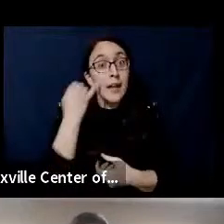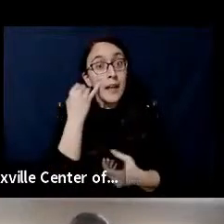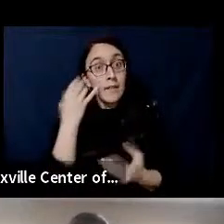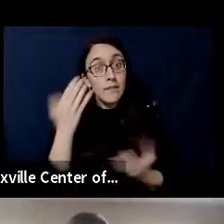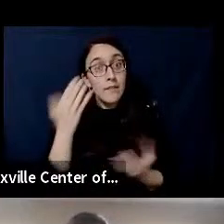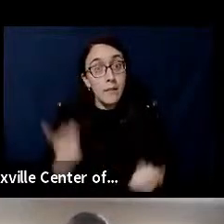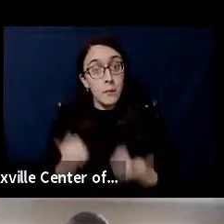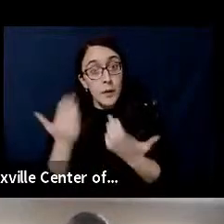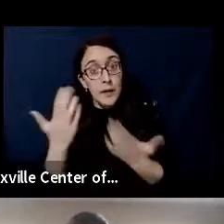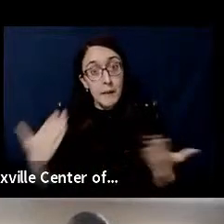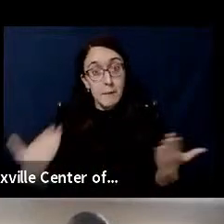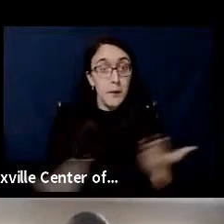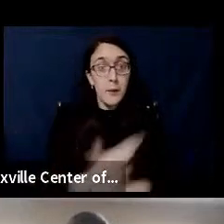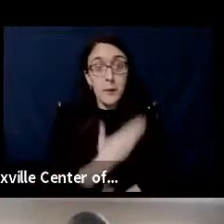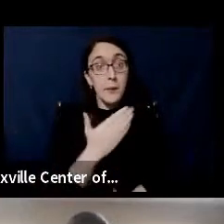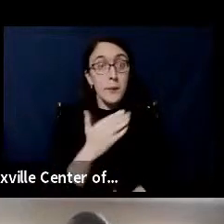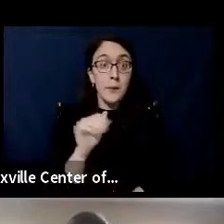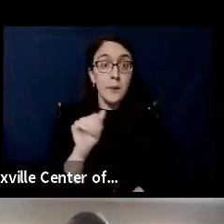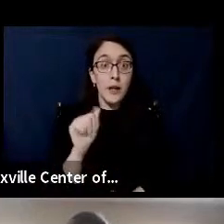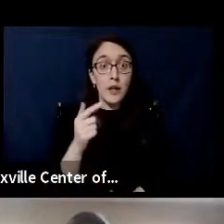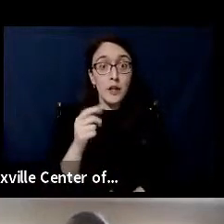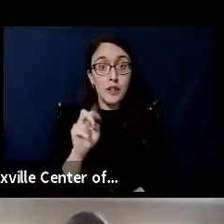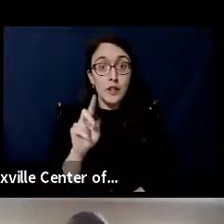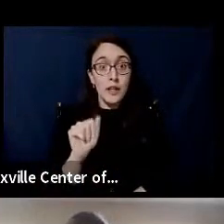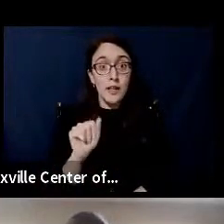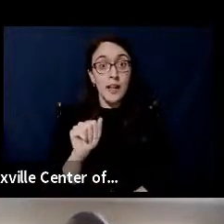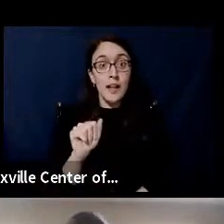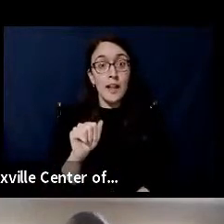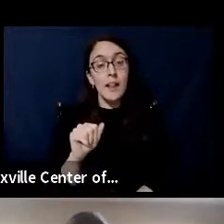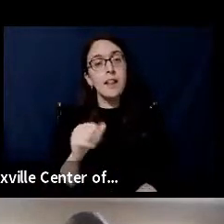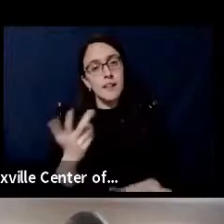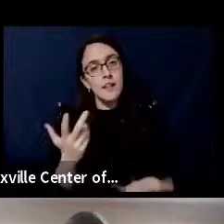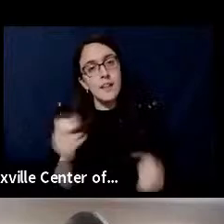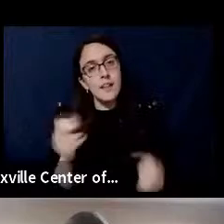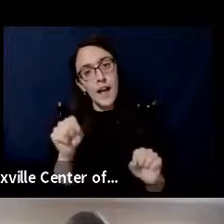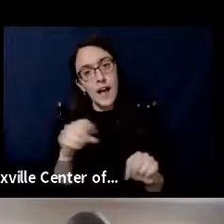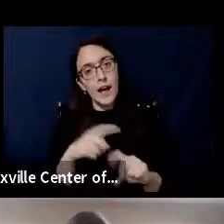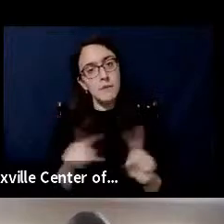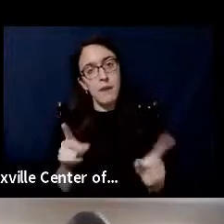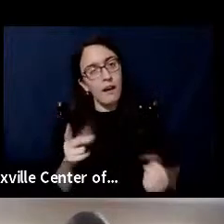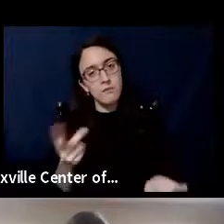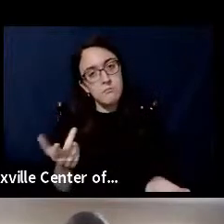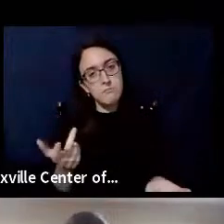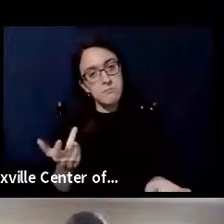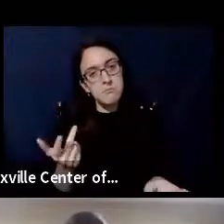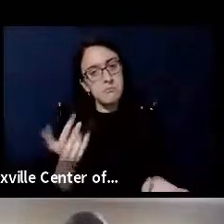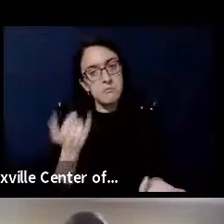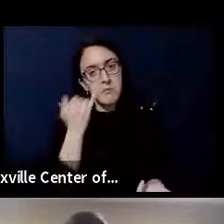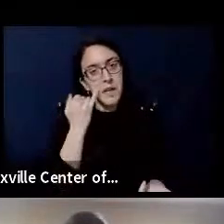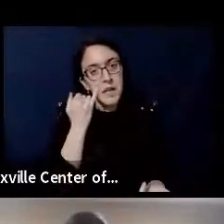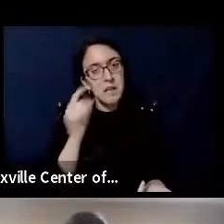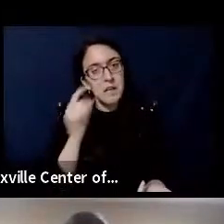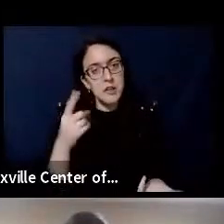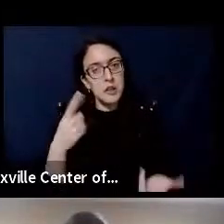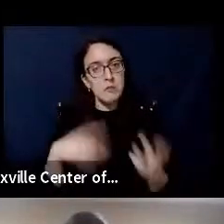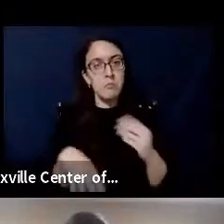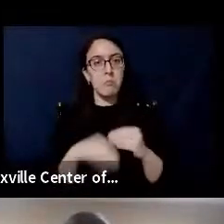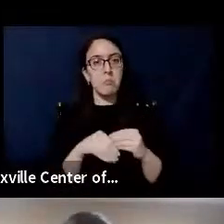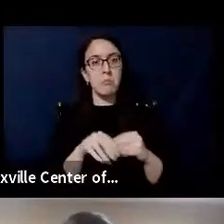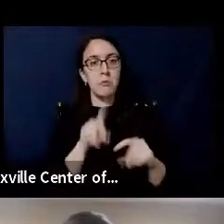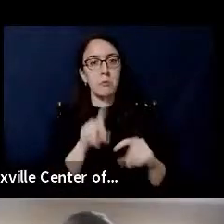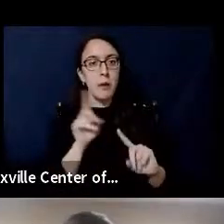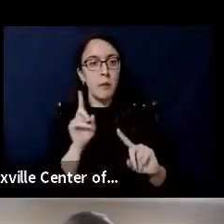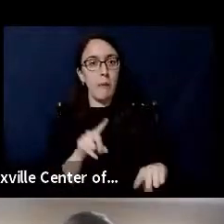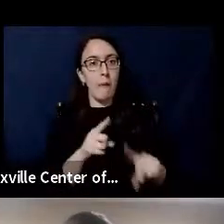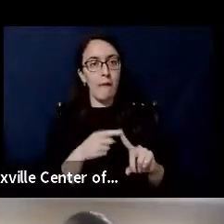entirely new agenda item, then yeah, amend your agenda. But if it's just a report from